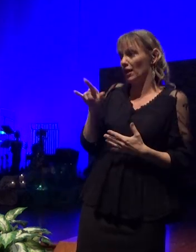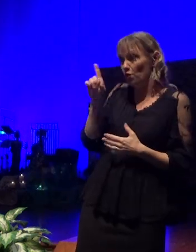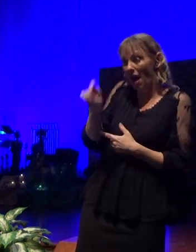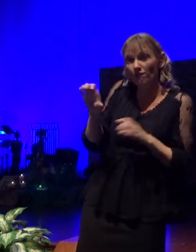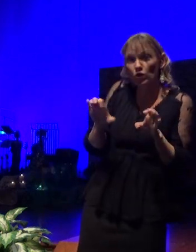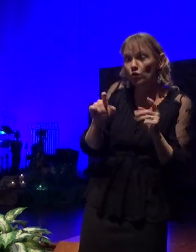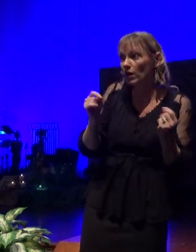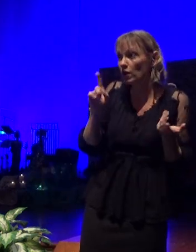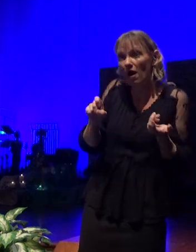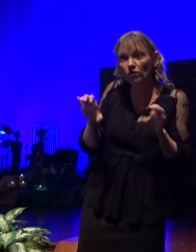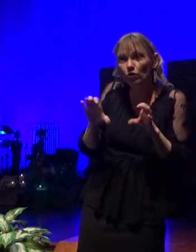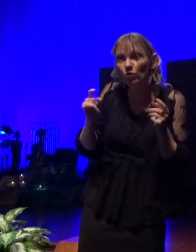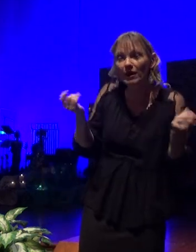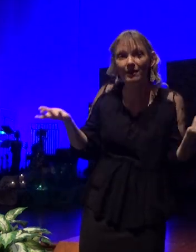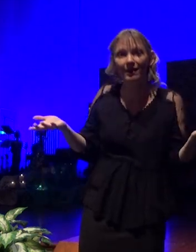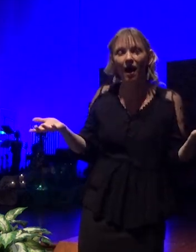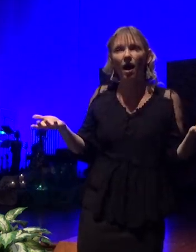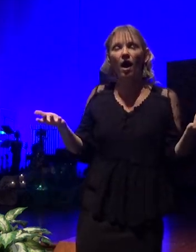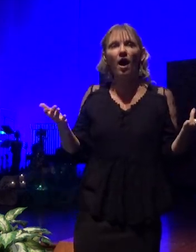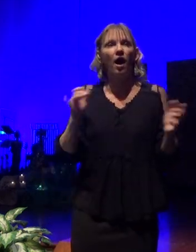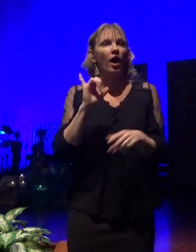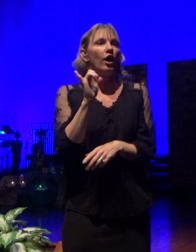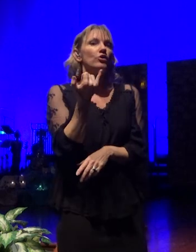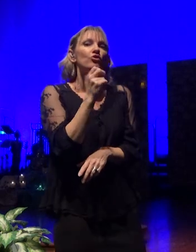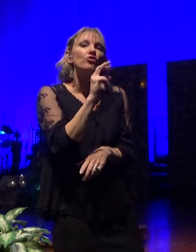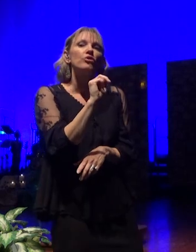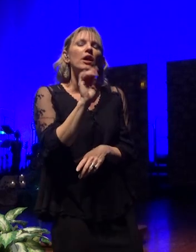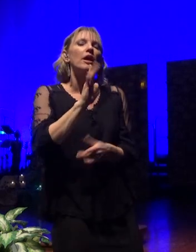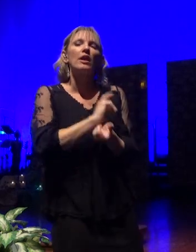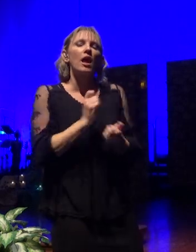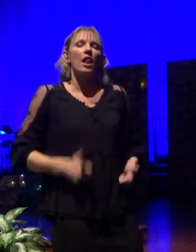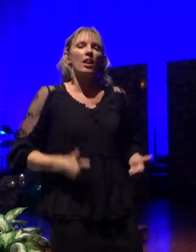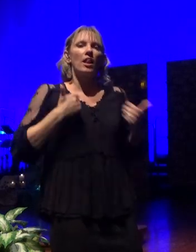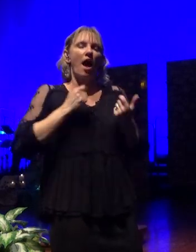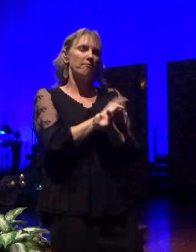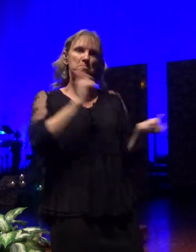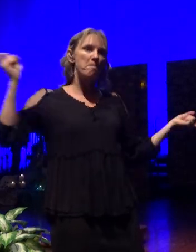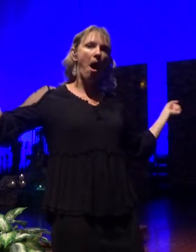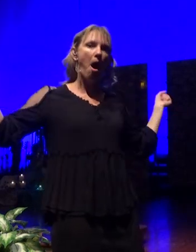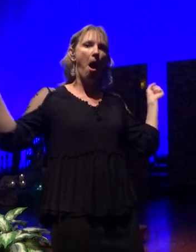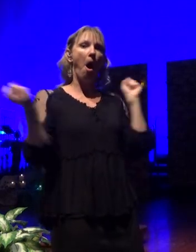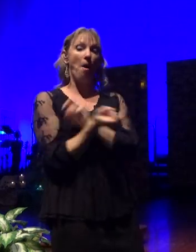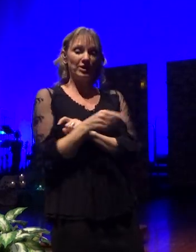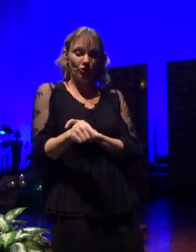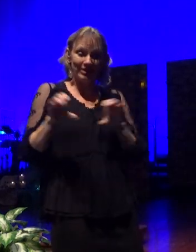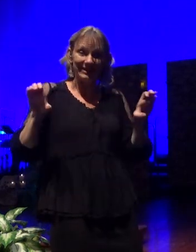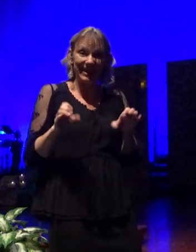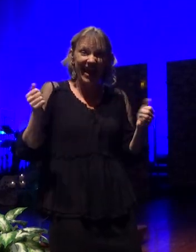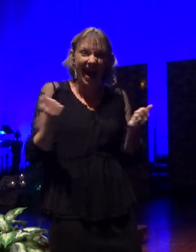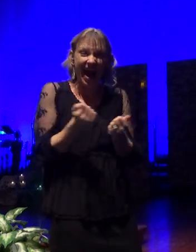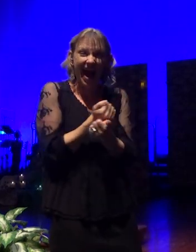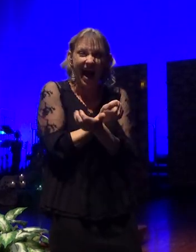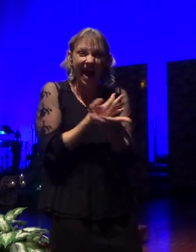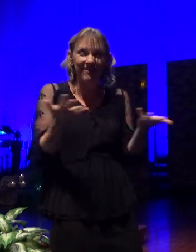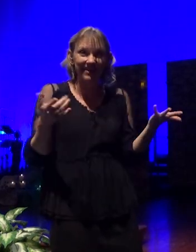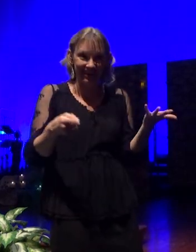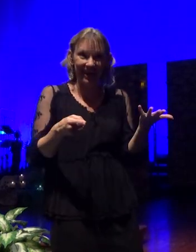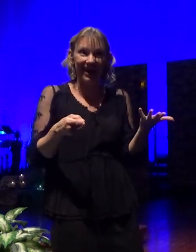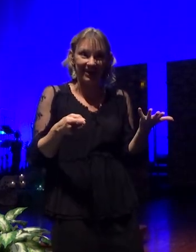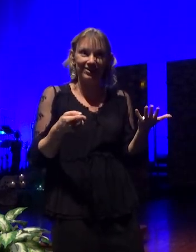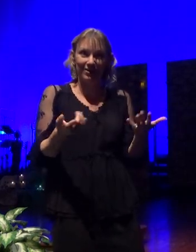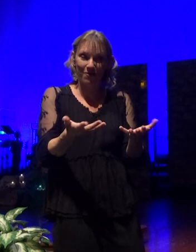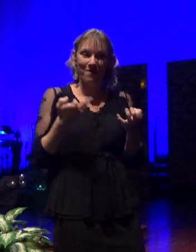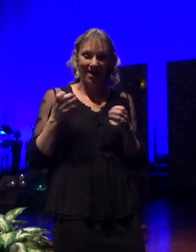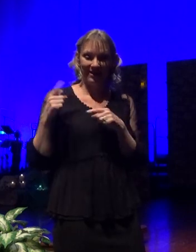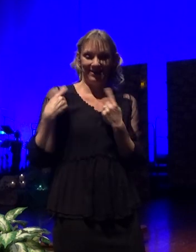it. This turned Jean's life around. And she did do everything that was in that fairy tale in third grade.